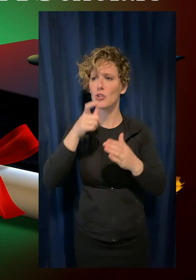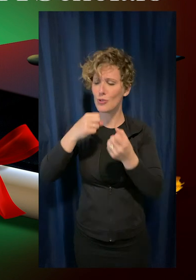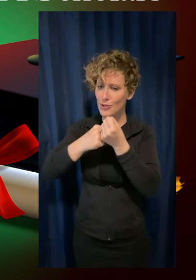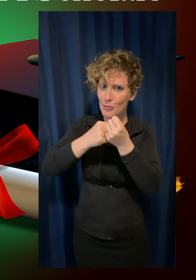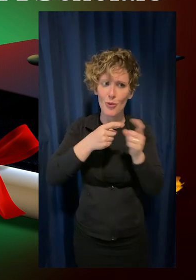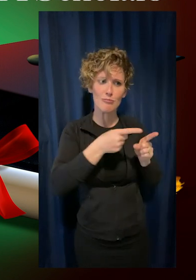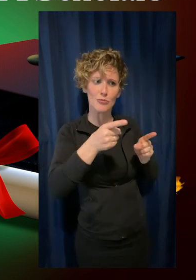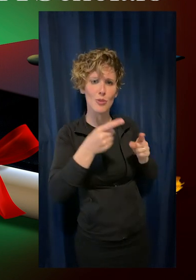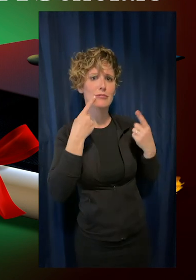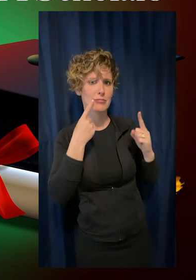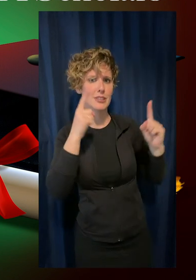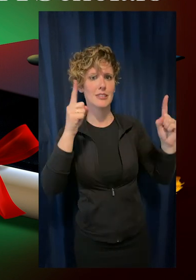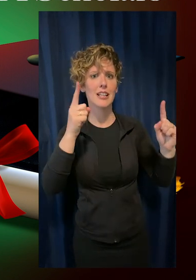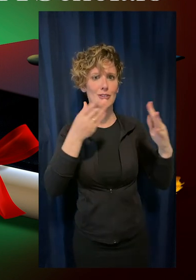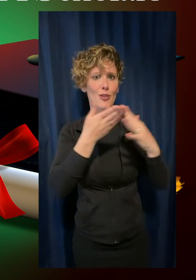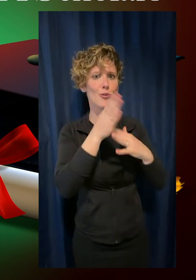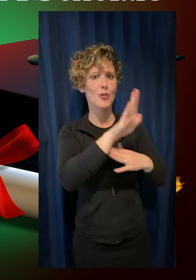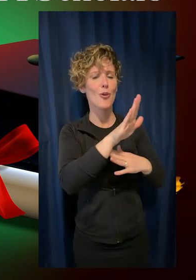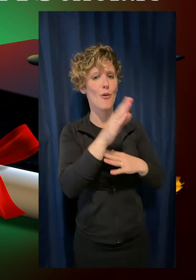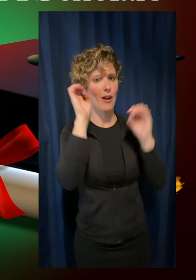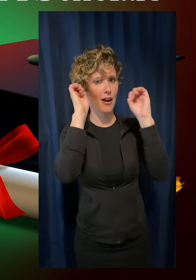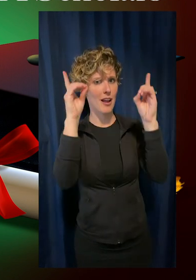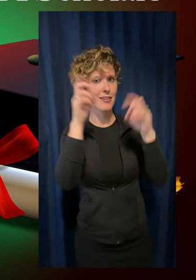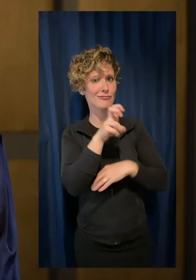success throughout your education journey.